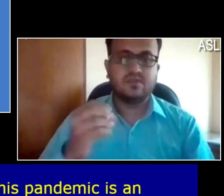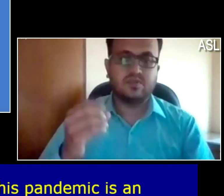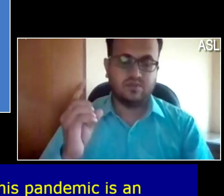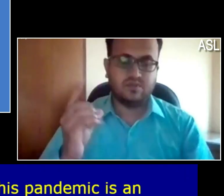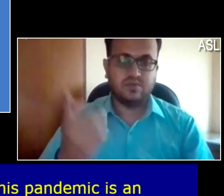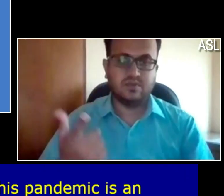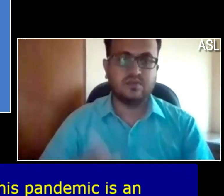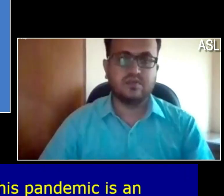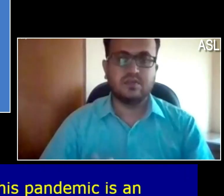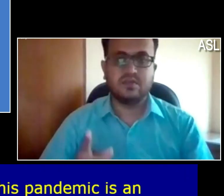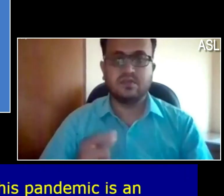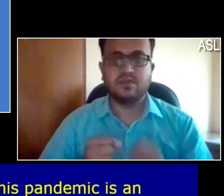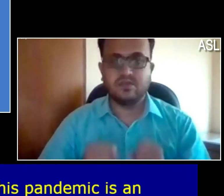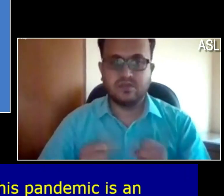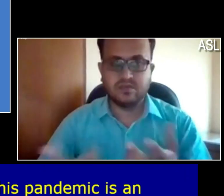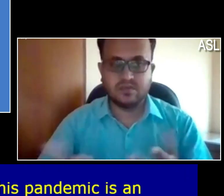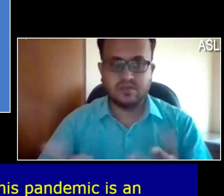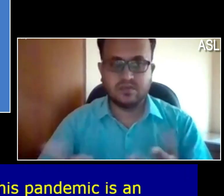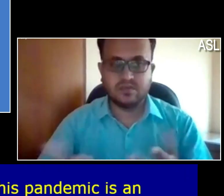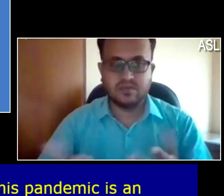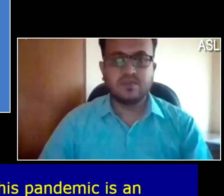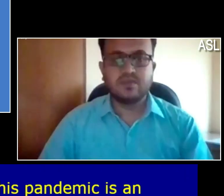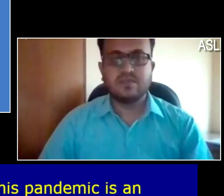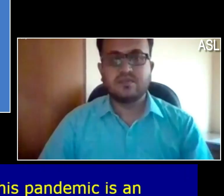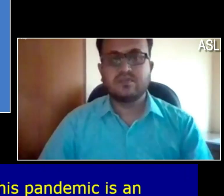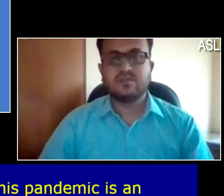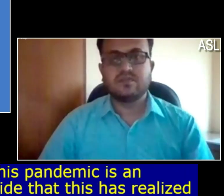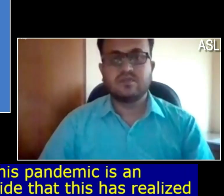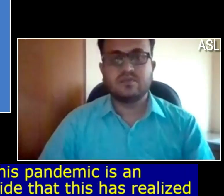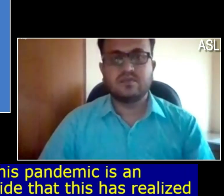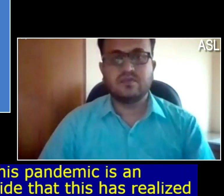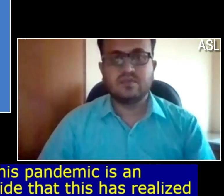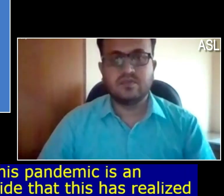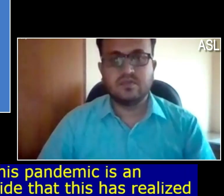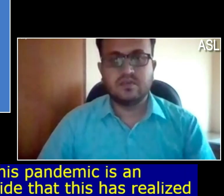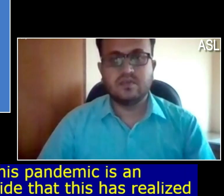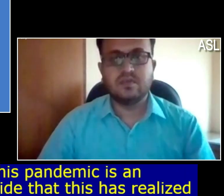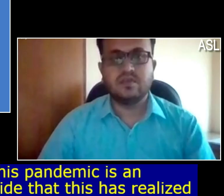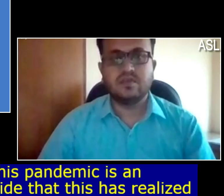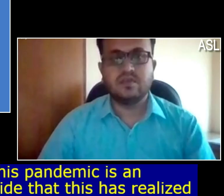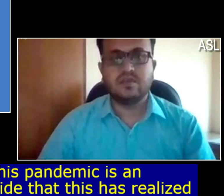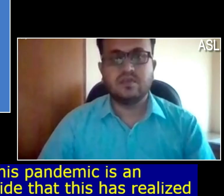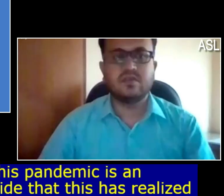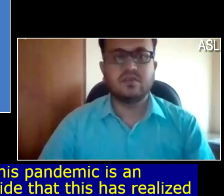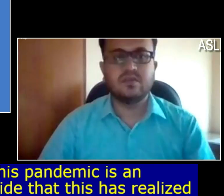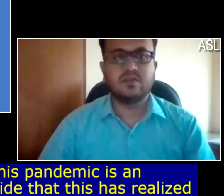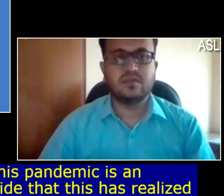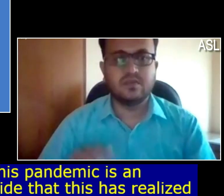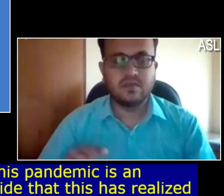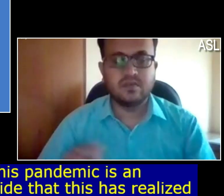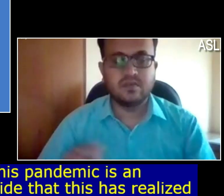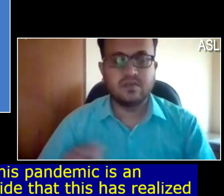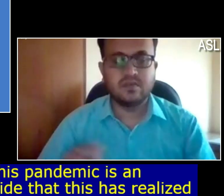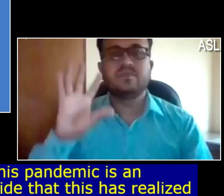has realized us as as the humankind, that internet is something